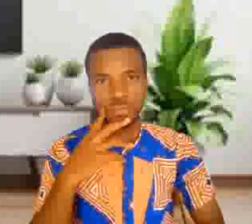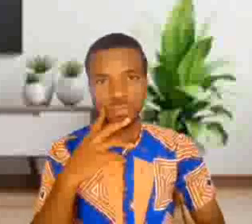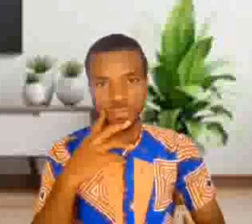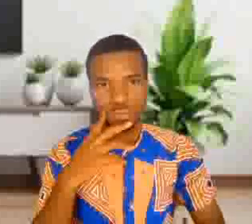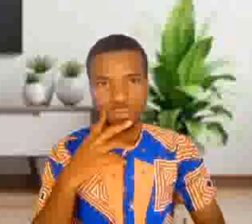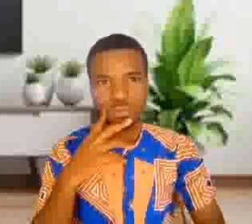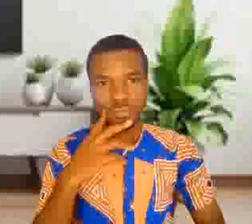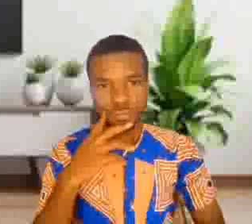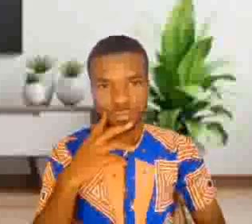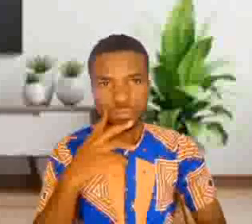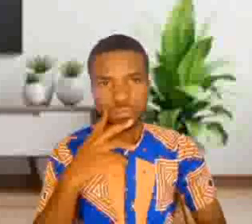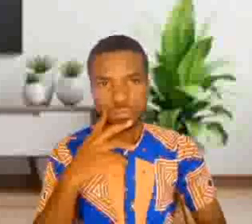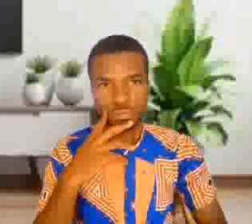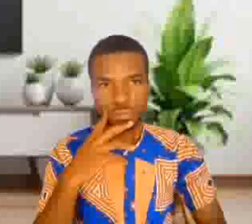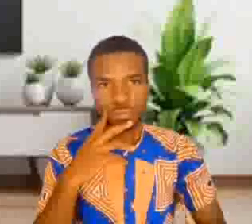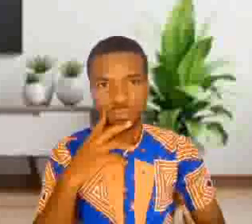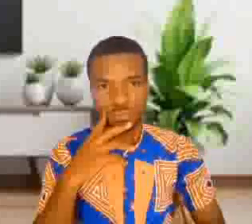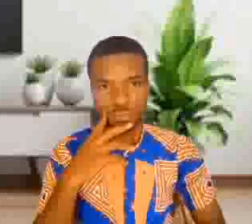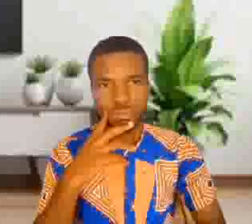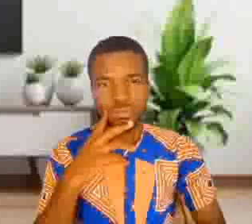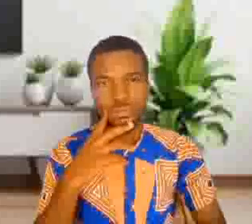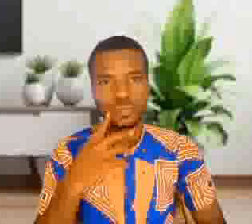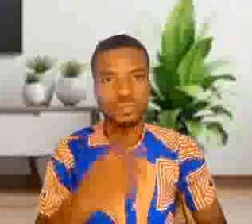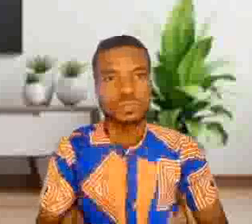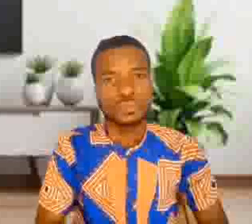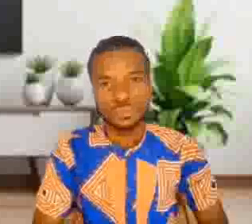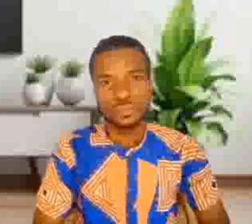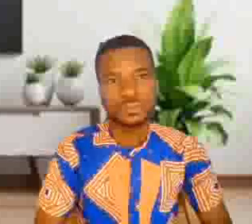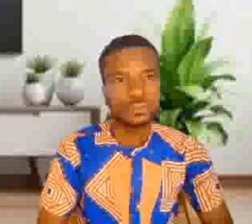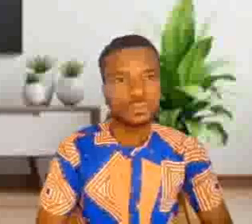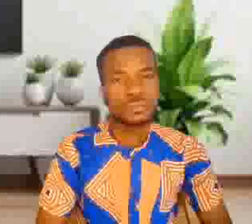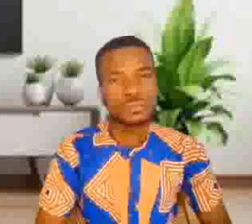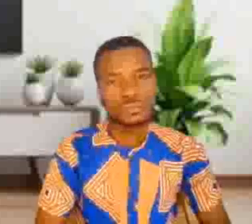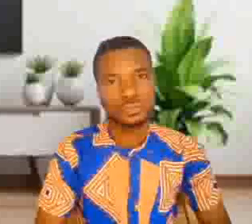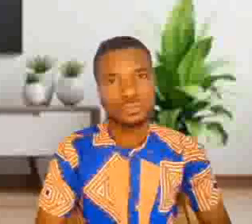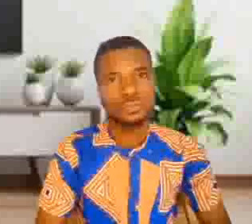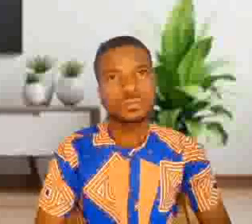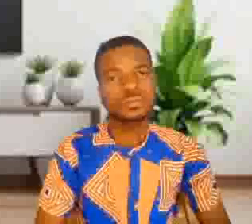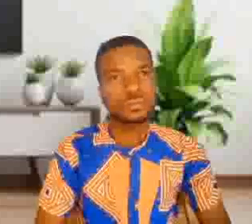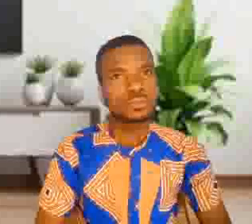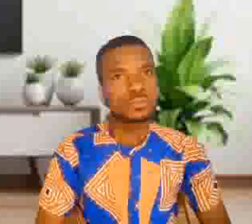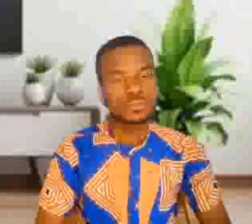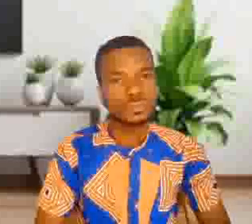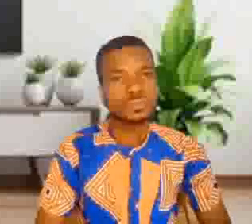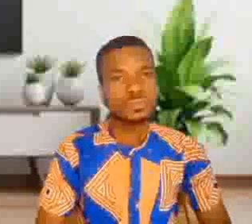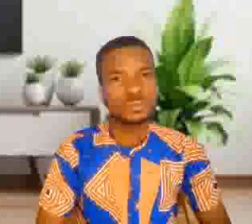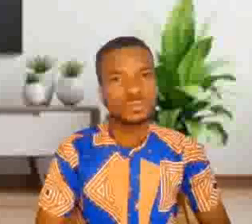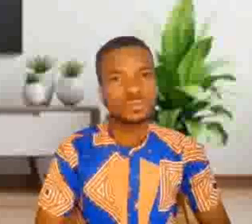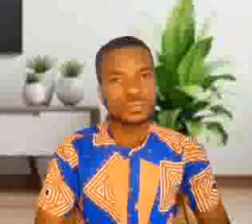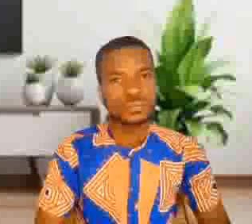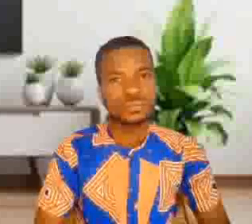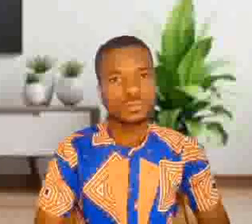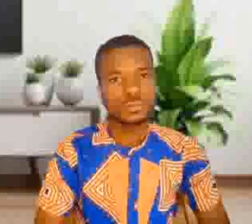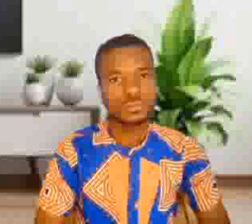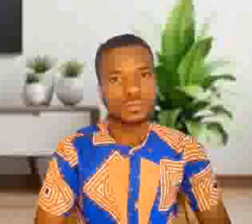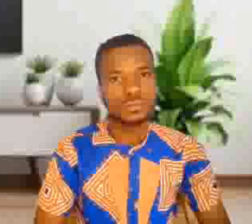or touch. God didn't even say not to touch. But the woman was speaking what she felt Adam had communicated to